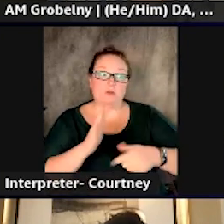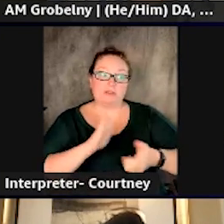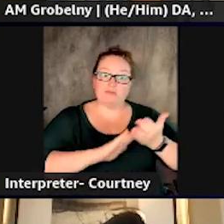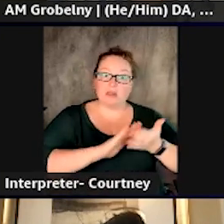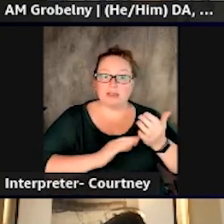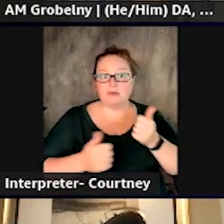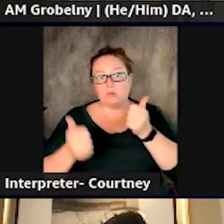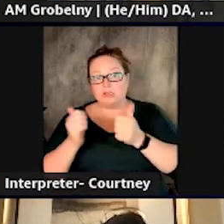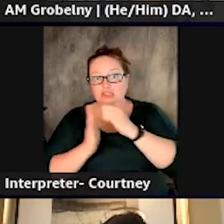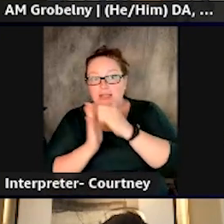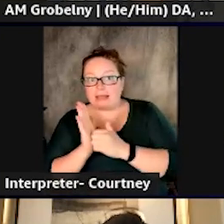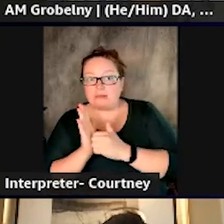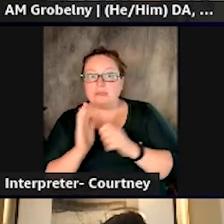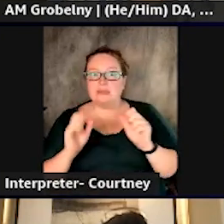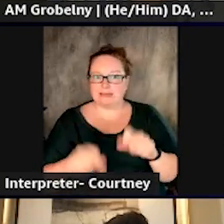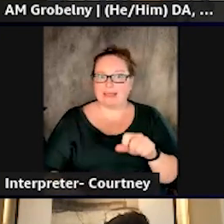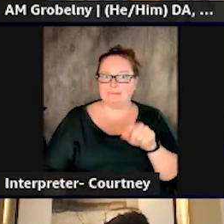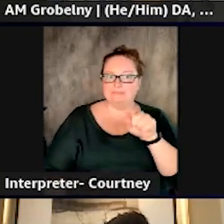can do that here.